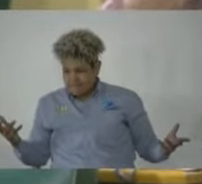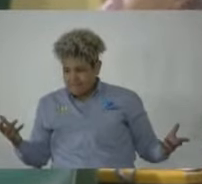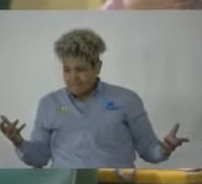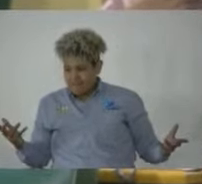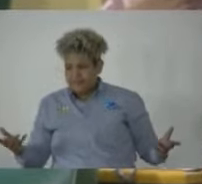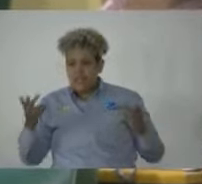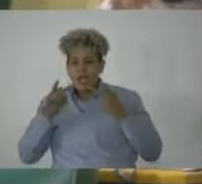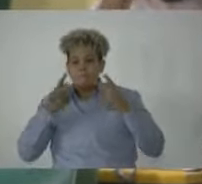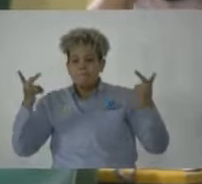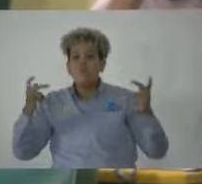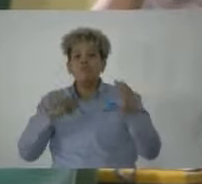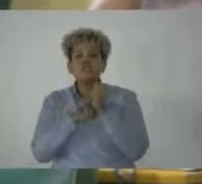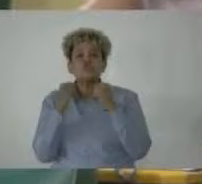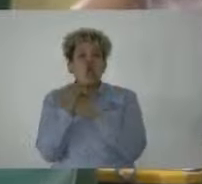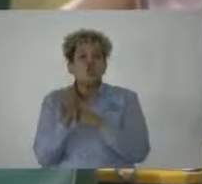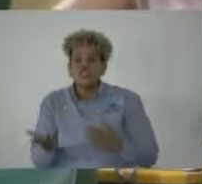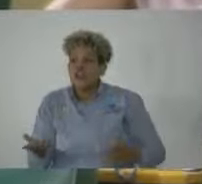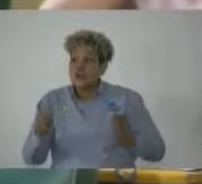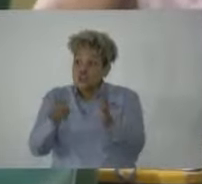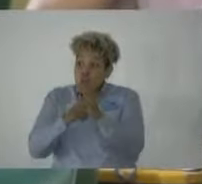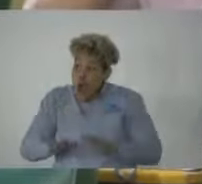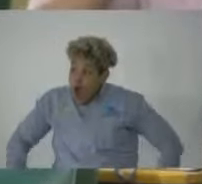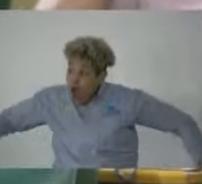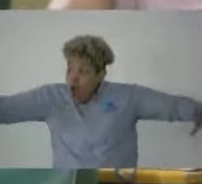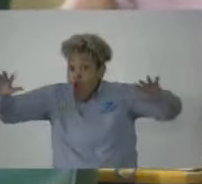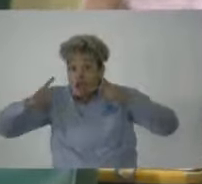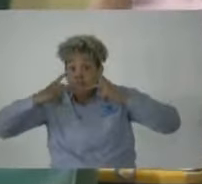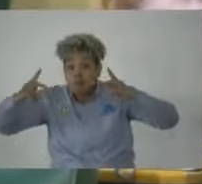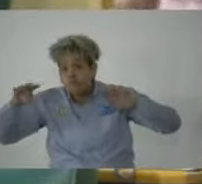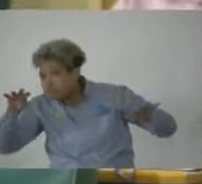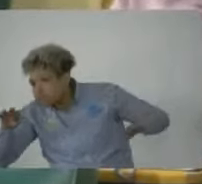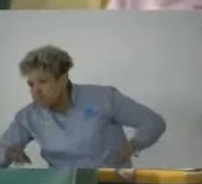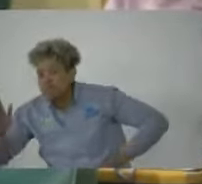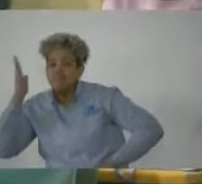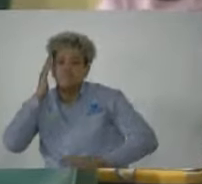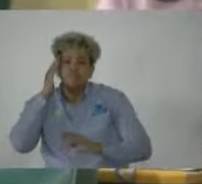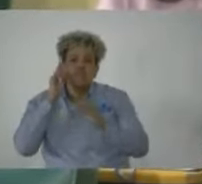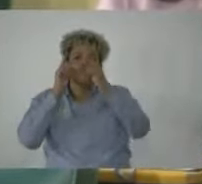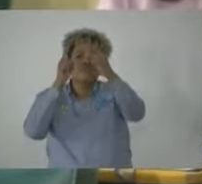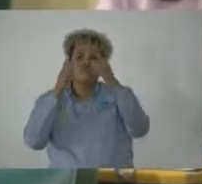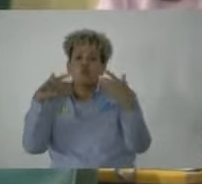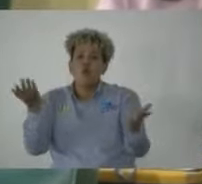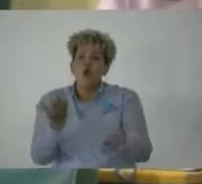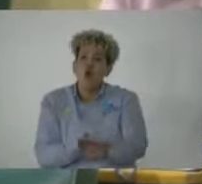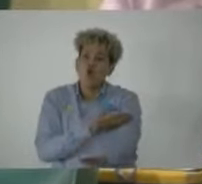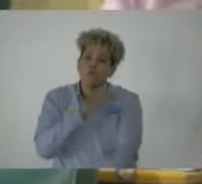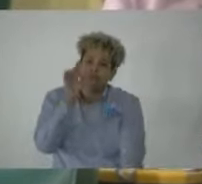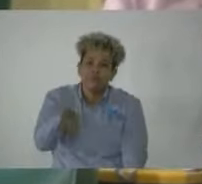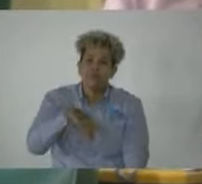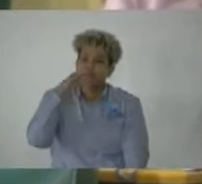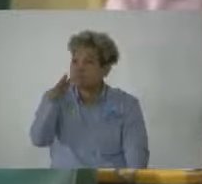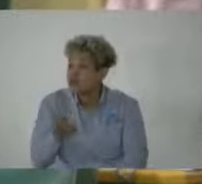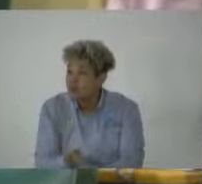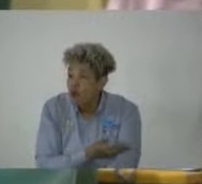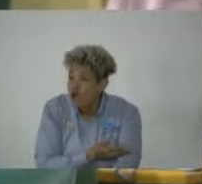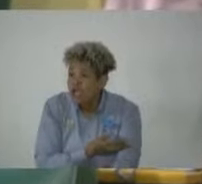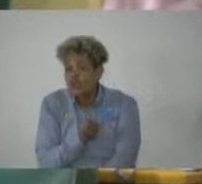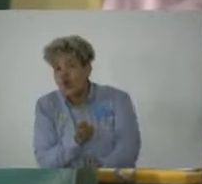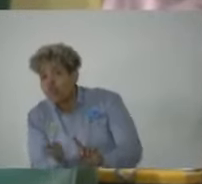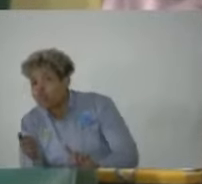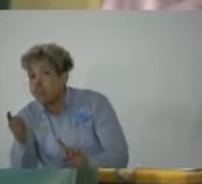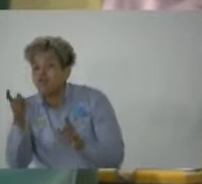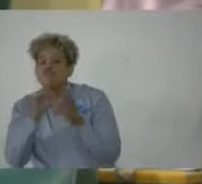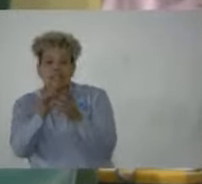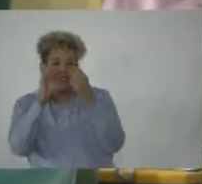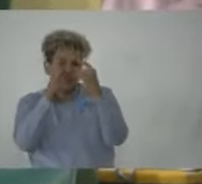It's a public structure. It requires publicly setting inflation targets and updating the public about progress towards deviation from